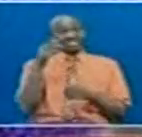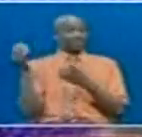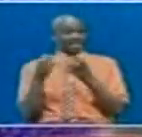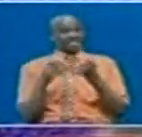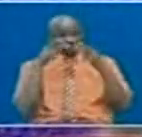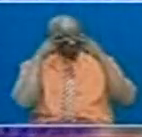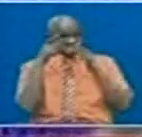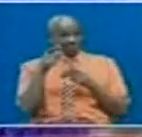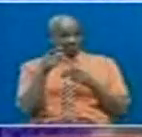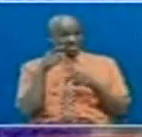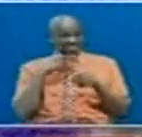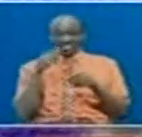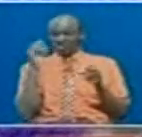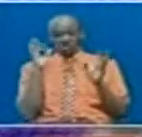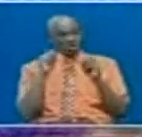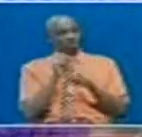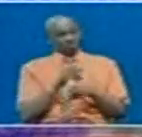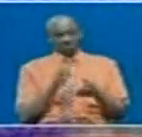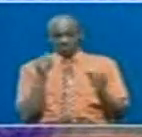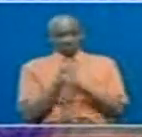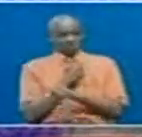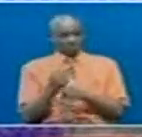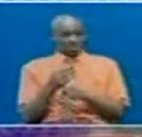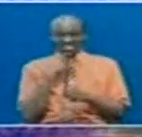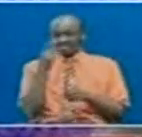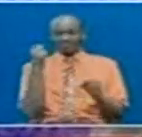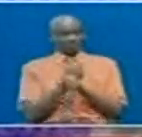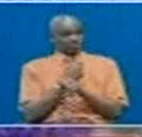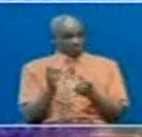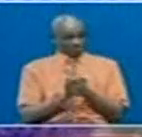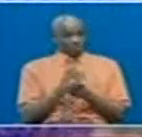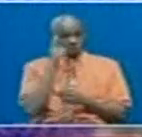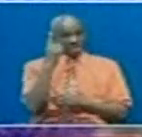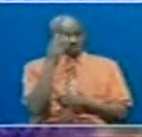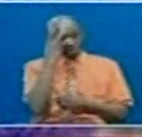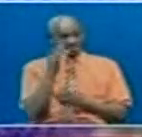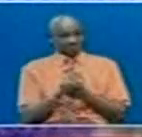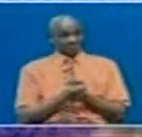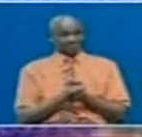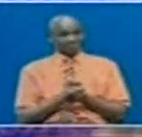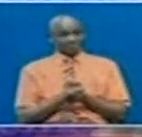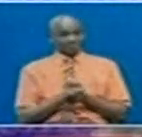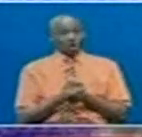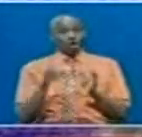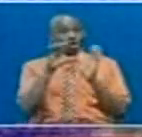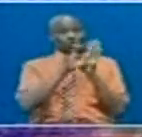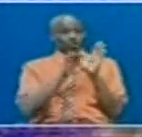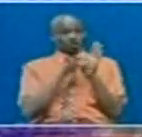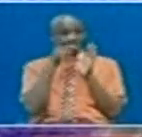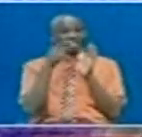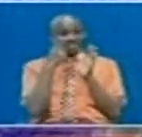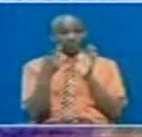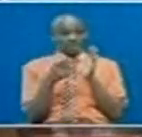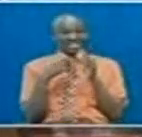terrorism. It's not. It's simply not. One, our constitution